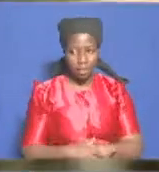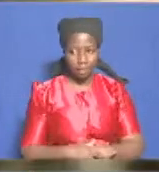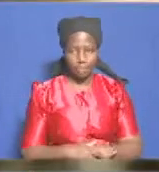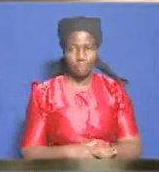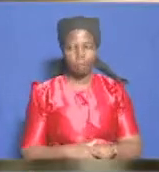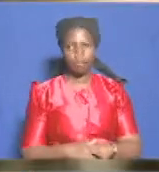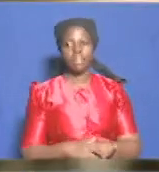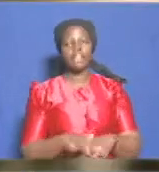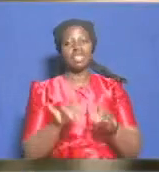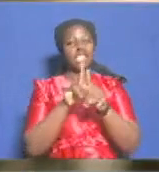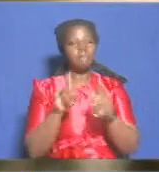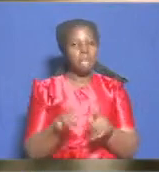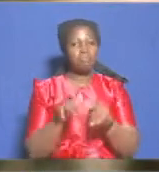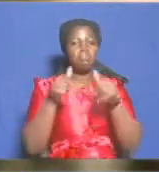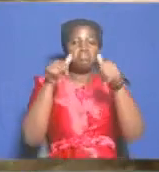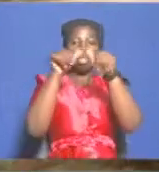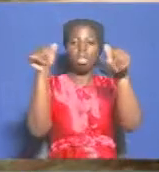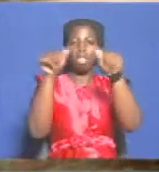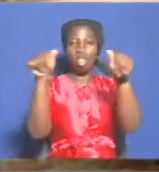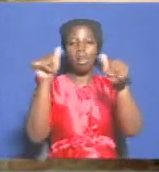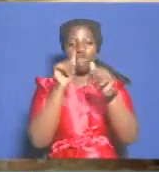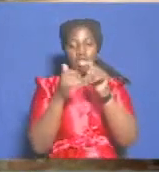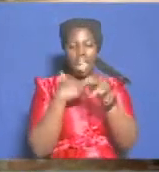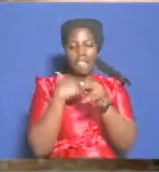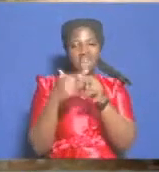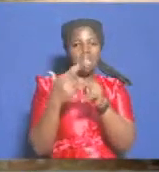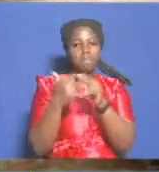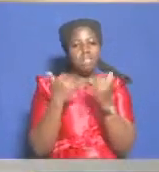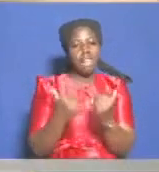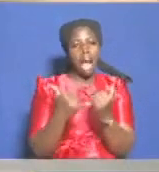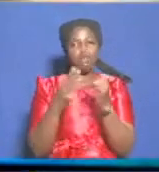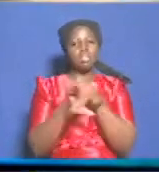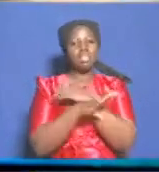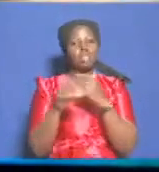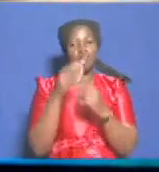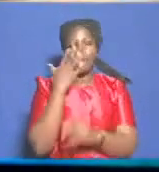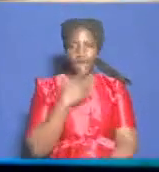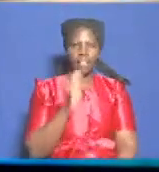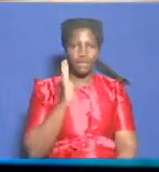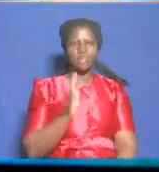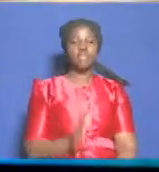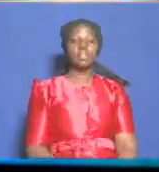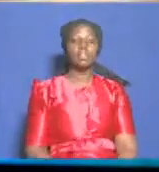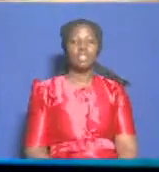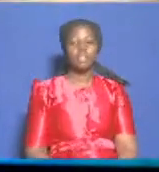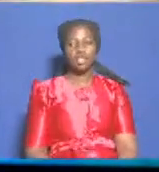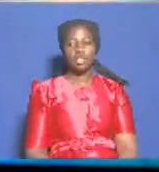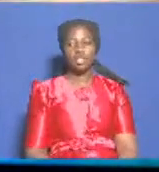vandalized. Ben Chumba, reporting for Channel One News. Moving on.